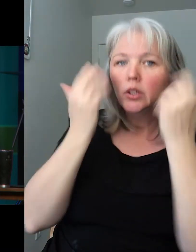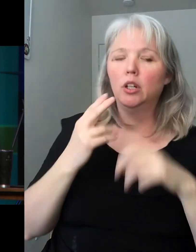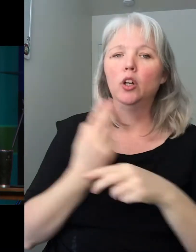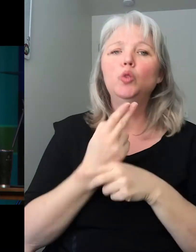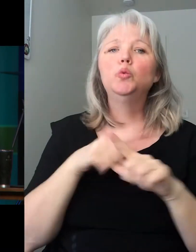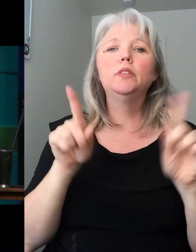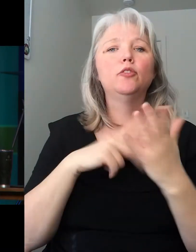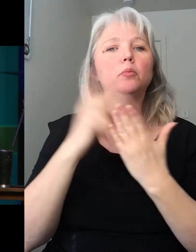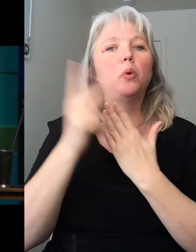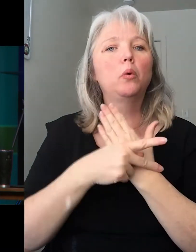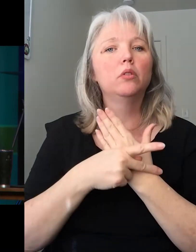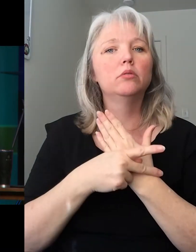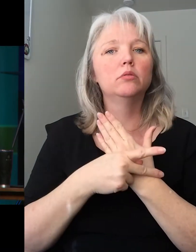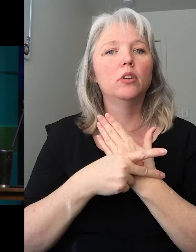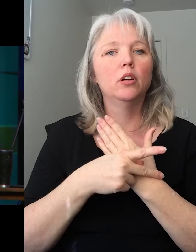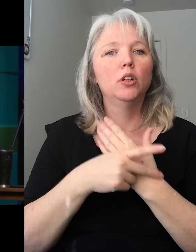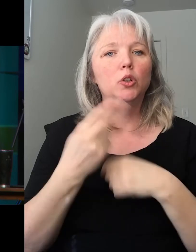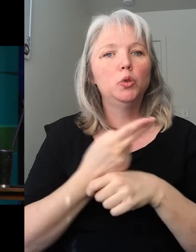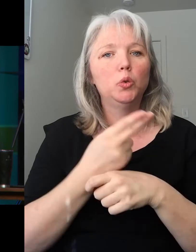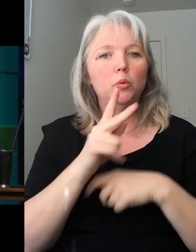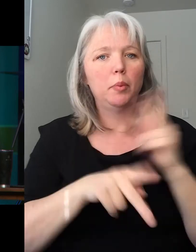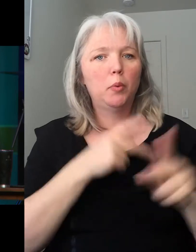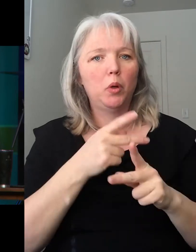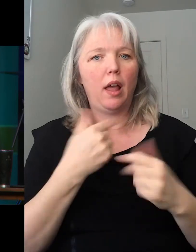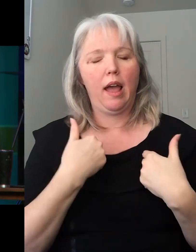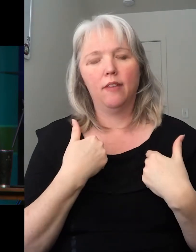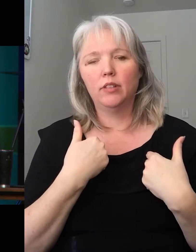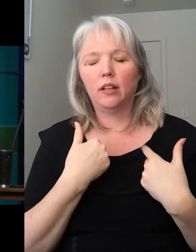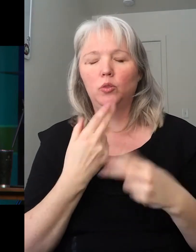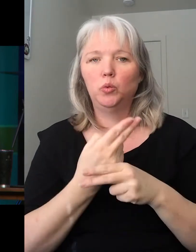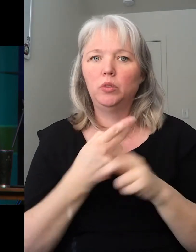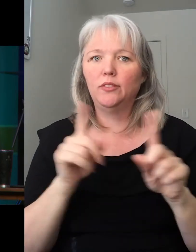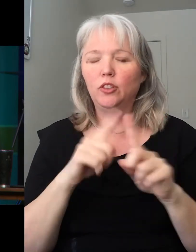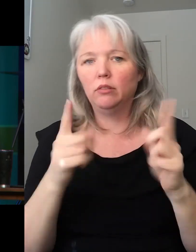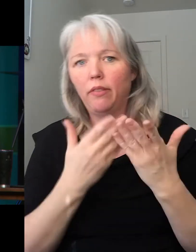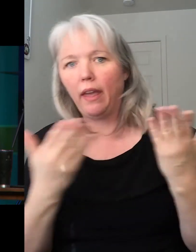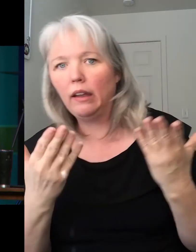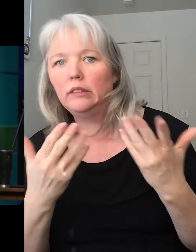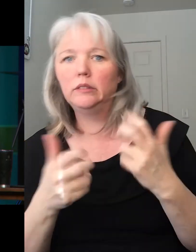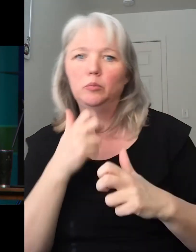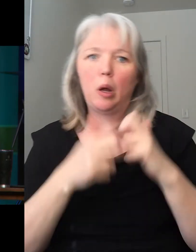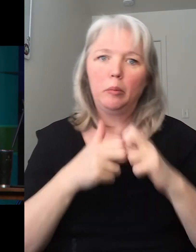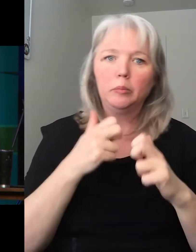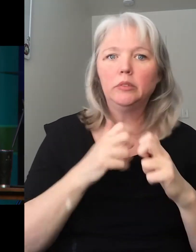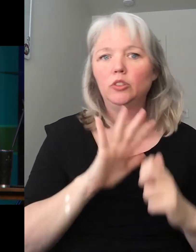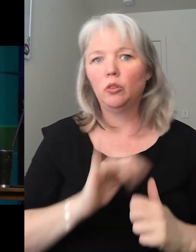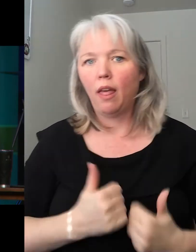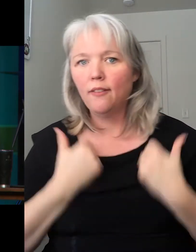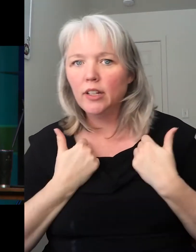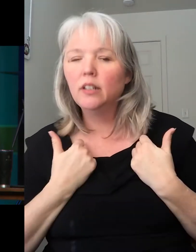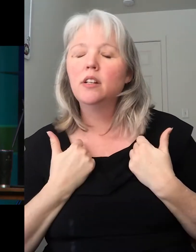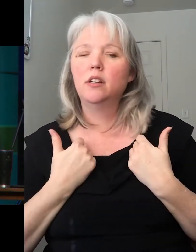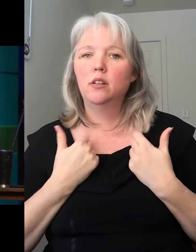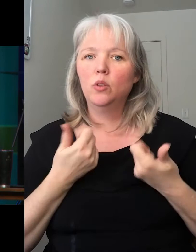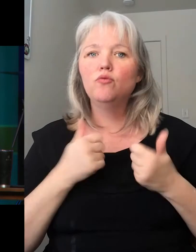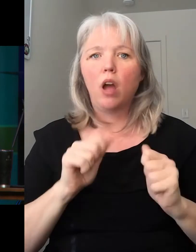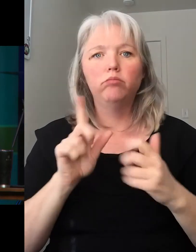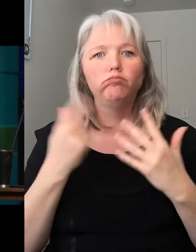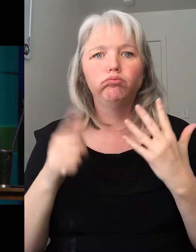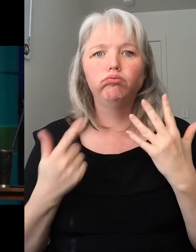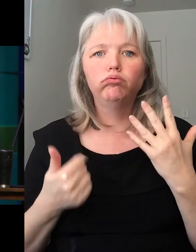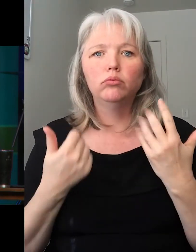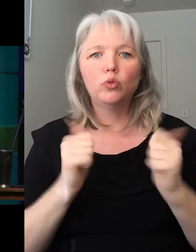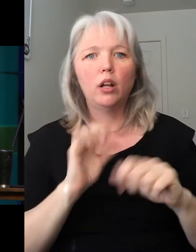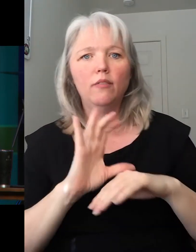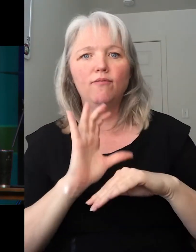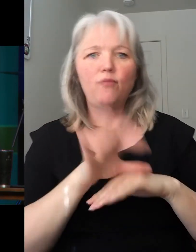that have become under the influence of various substances and various issues in their life. And we've tried all